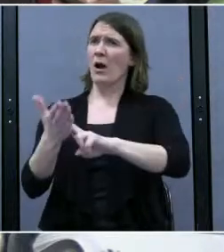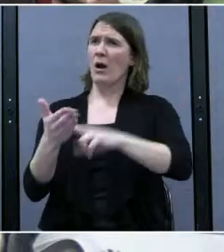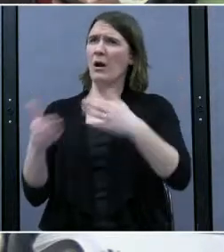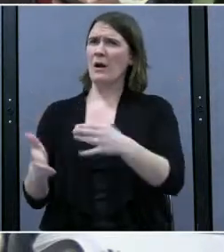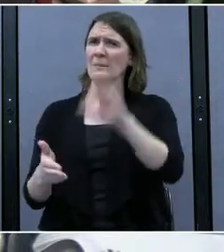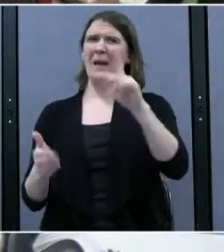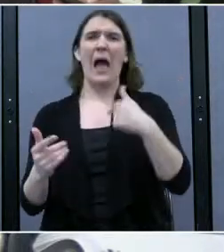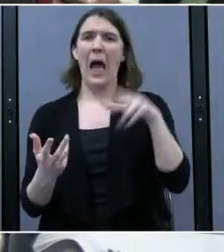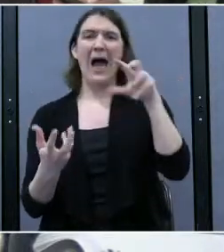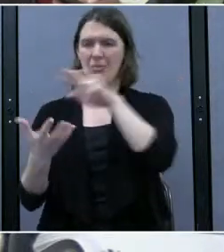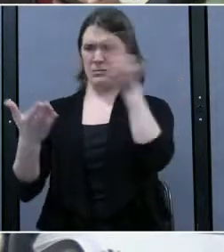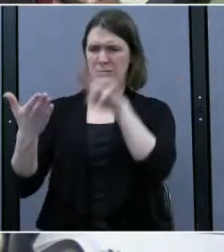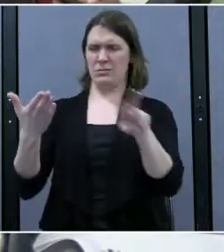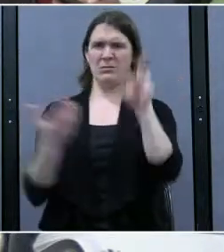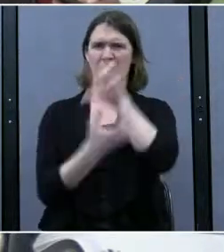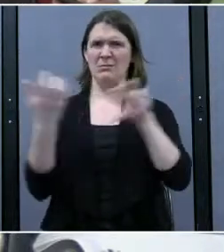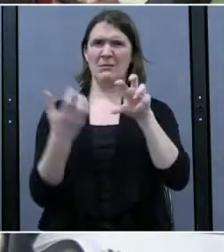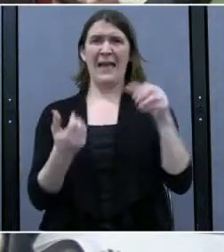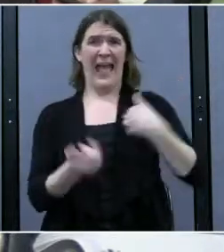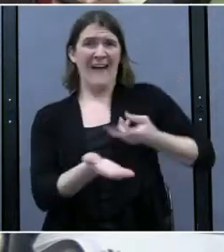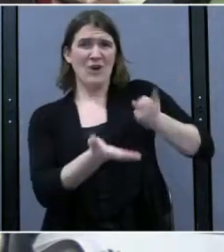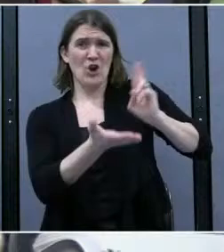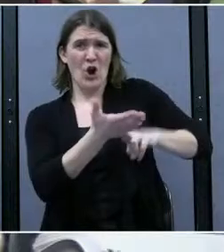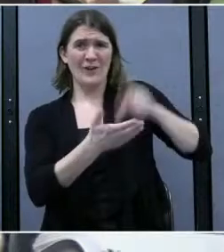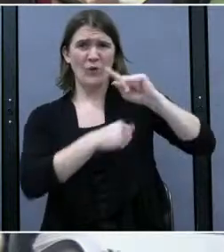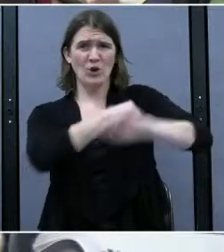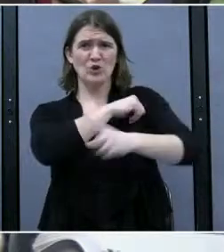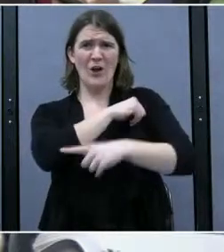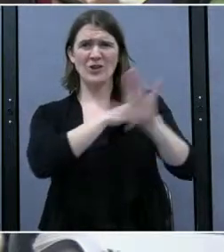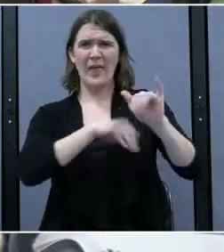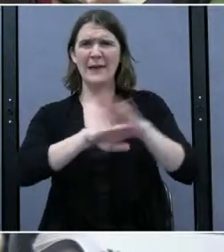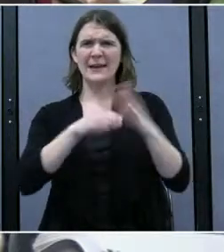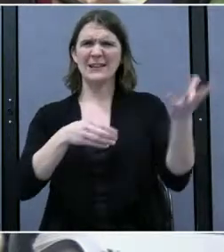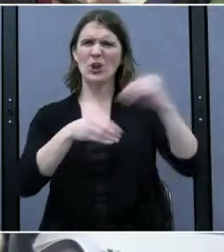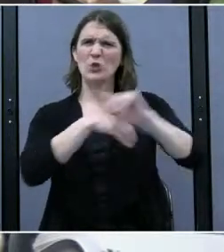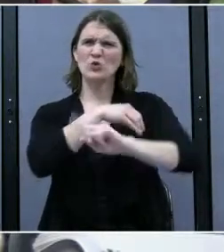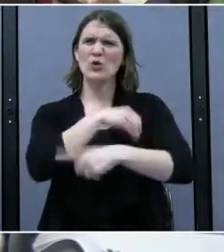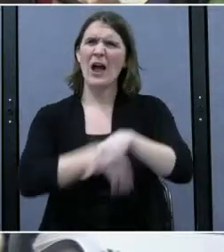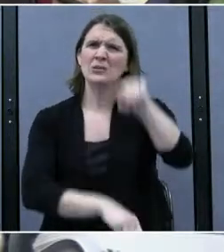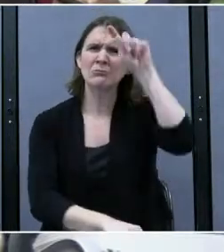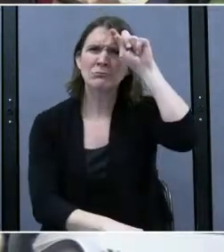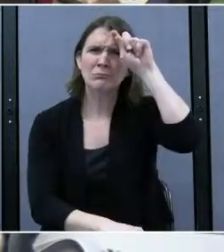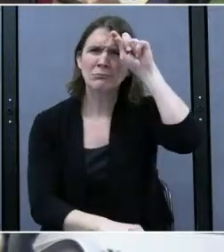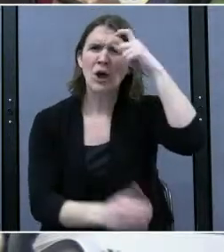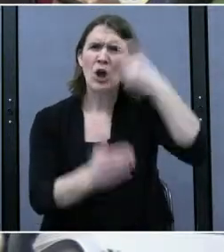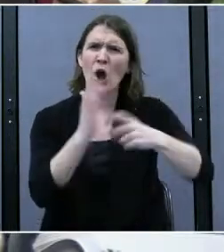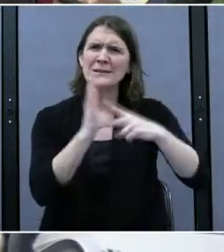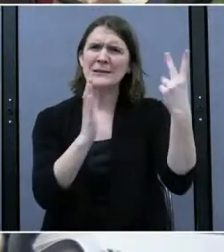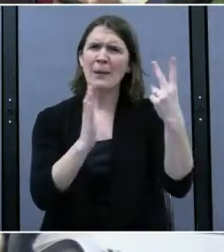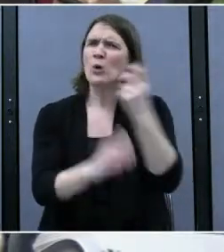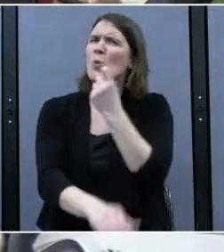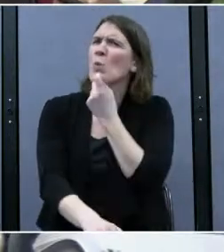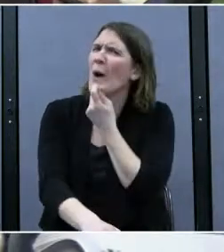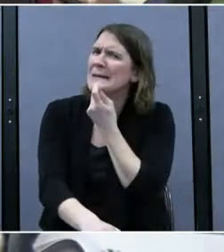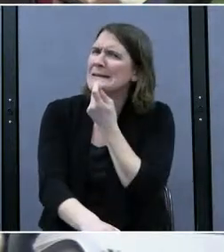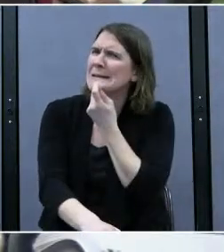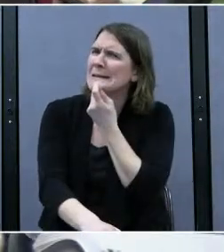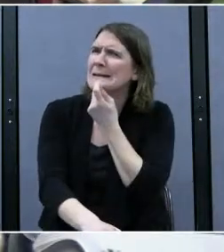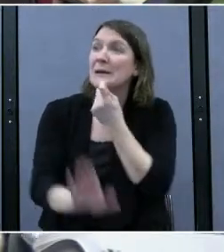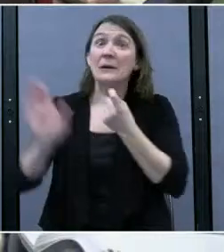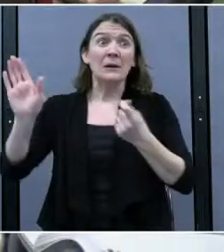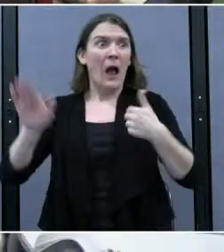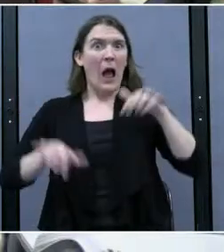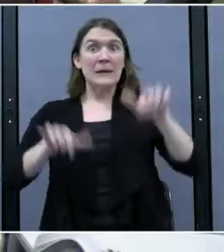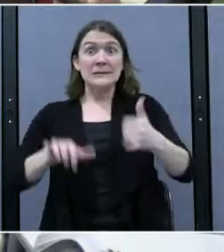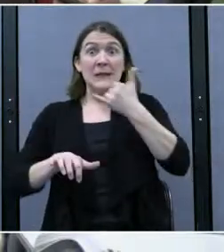pickup. How do you have a contract for trash pickup that doesn't include trash pickup and costs double what we were paying? Did I make a